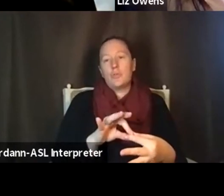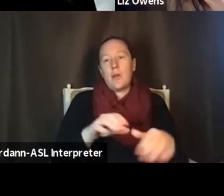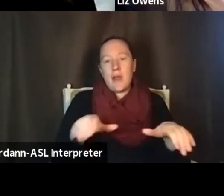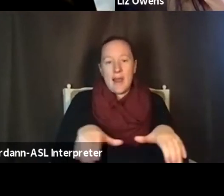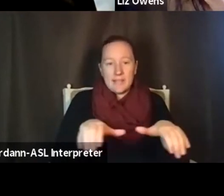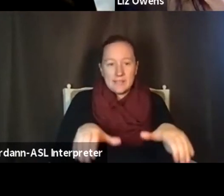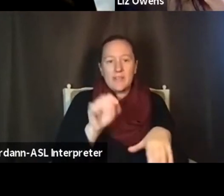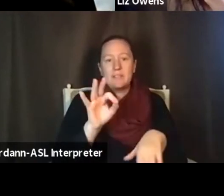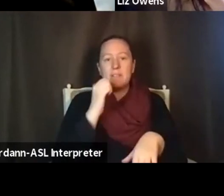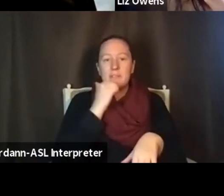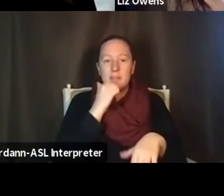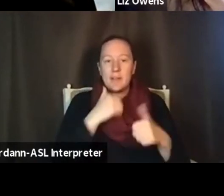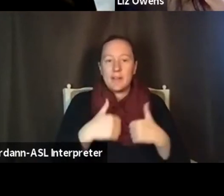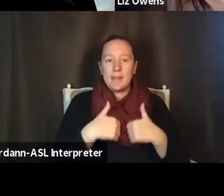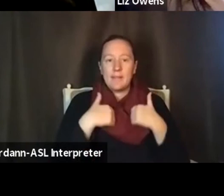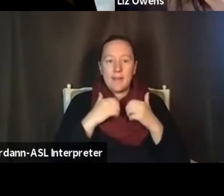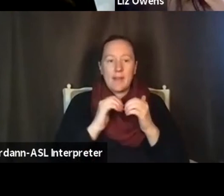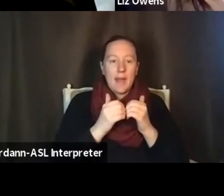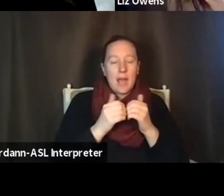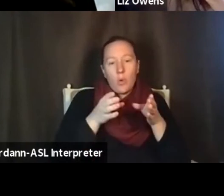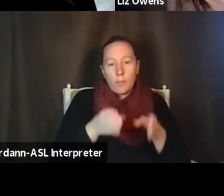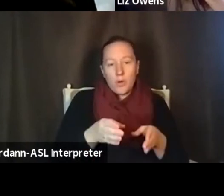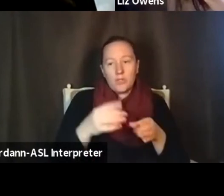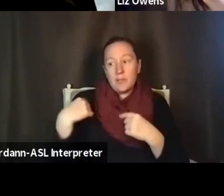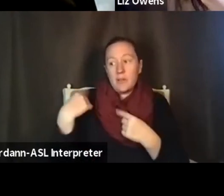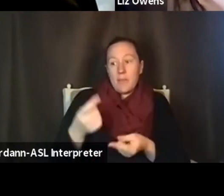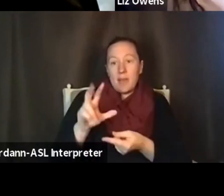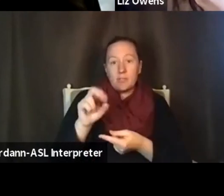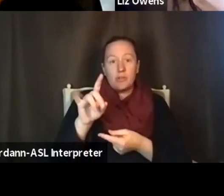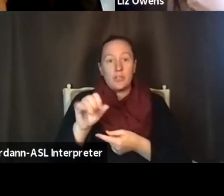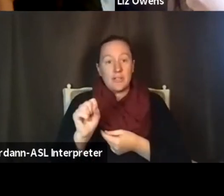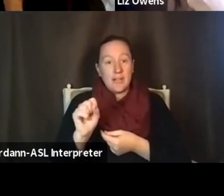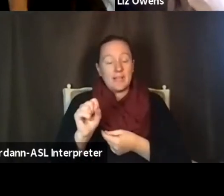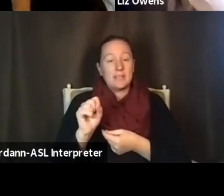activities of daily living and how an individual within the last 30 days have been able to